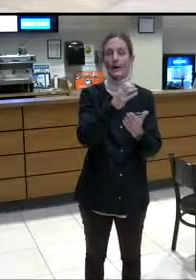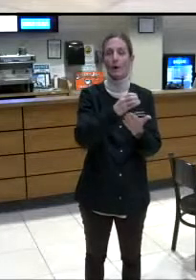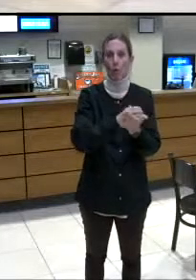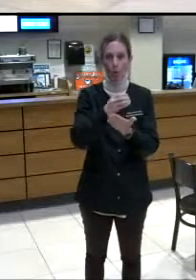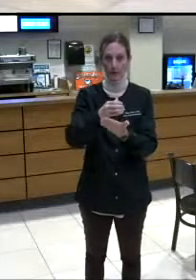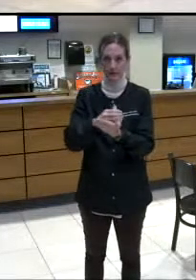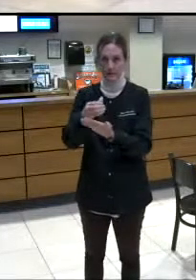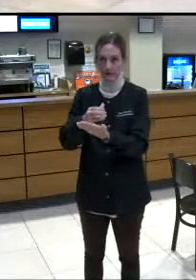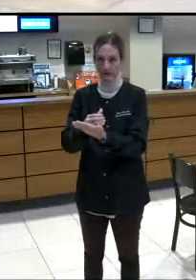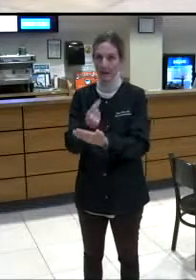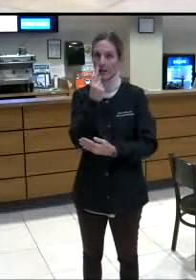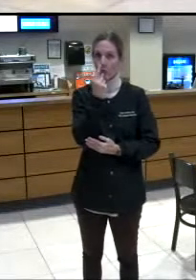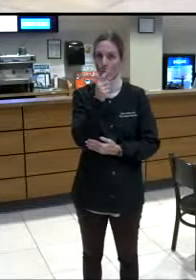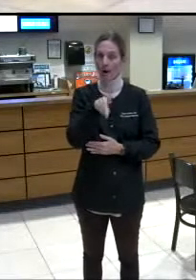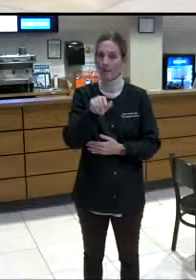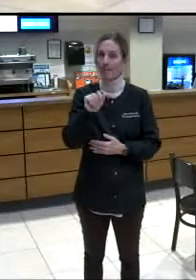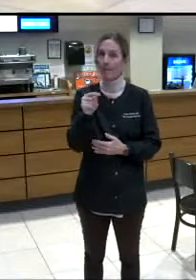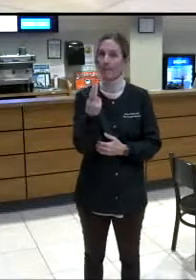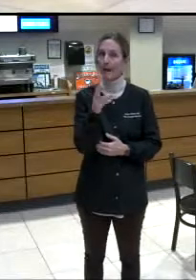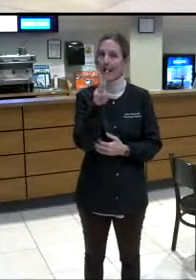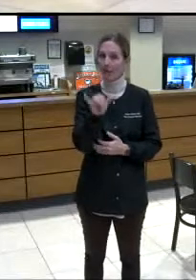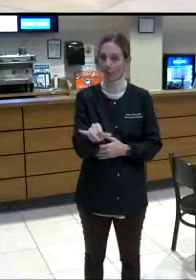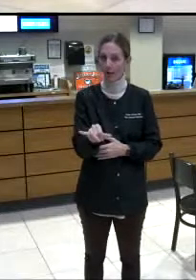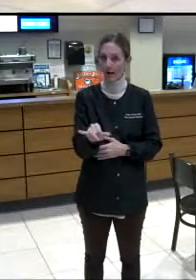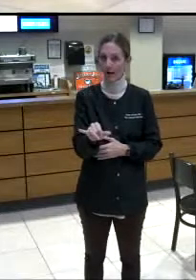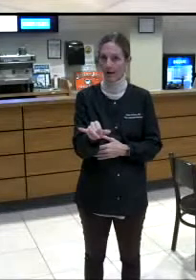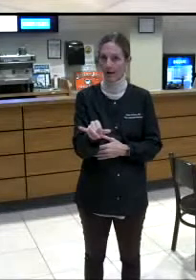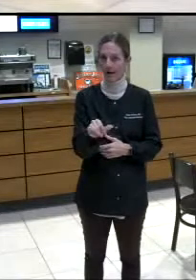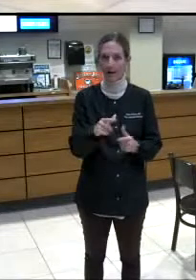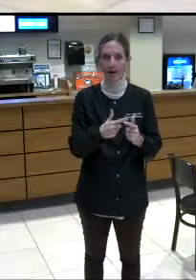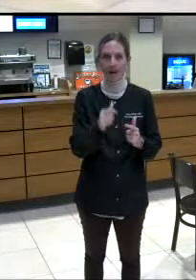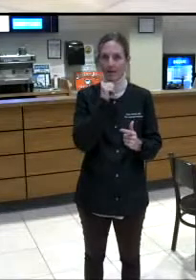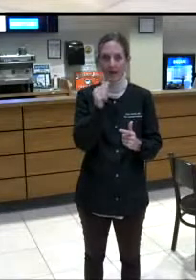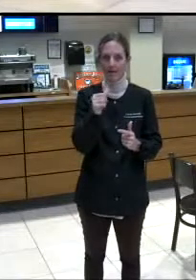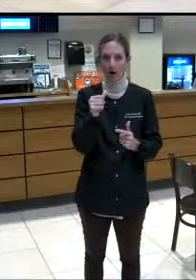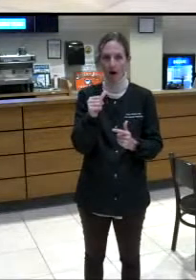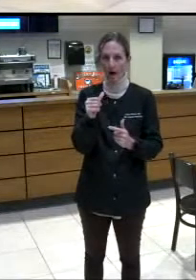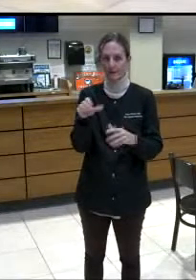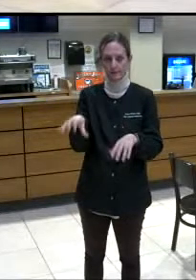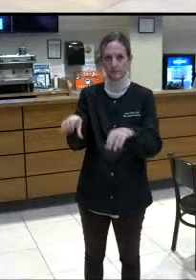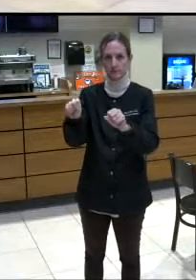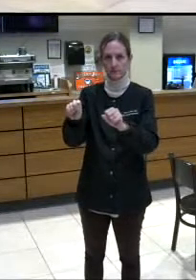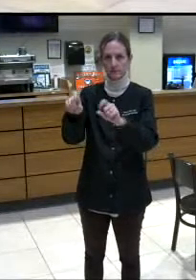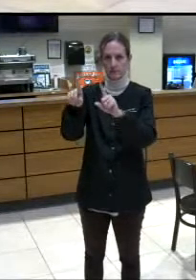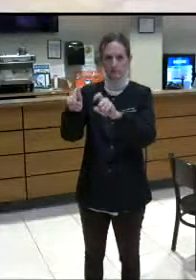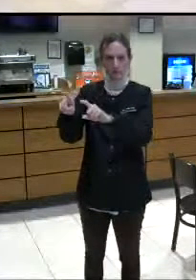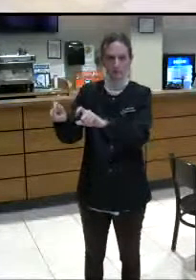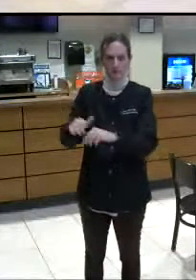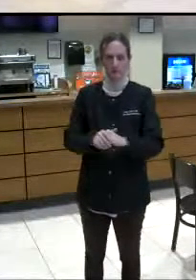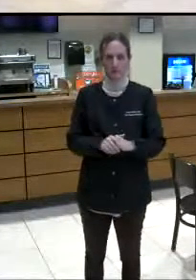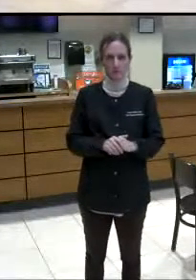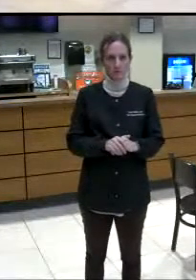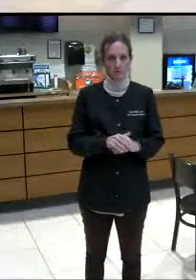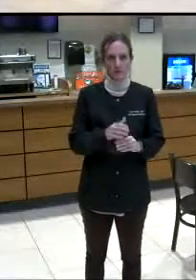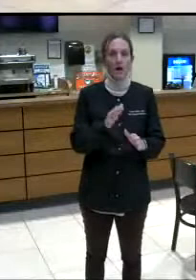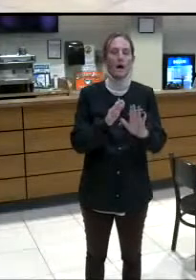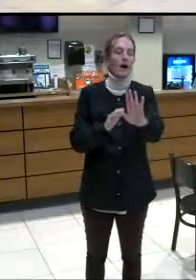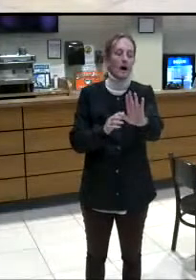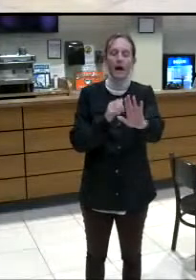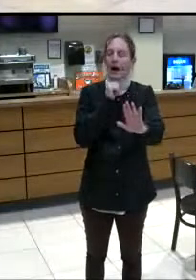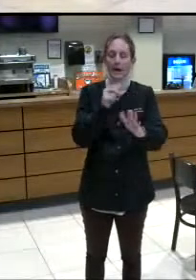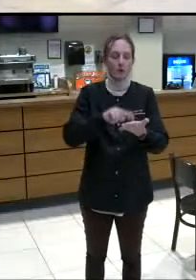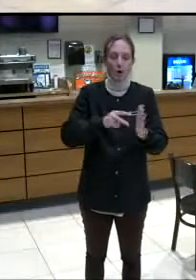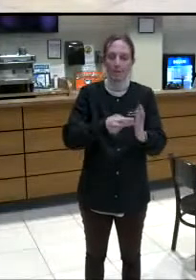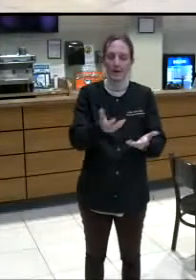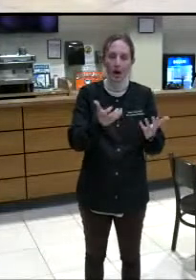a pathway and not sit for the assessment. And so not that we want every kid to take a pathway, I do, but